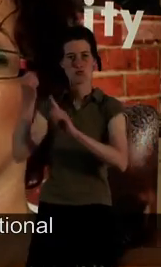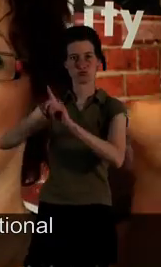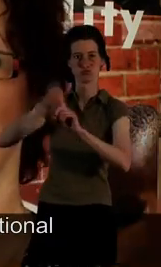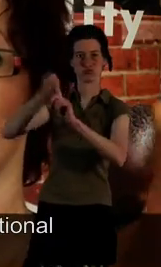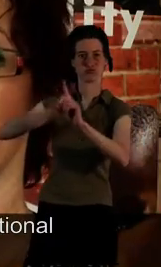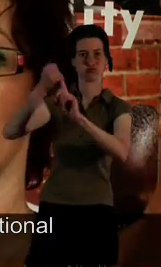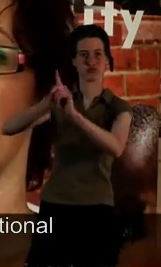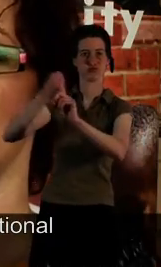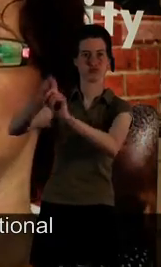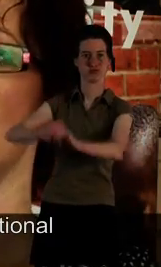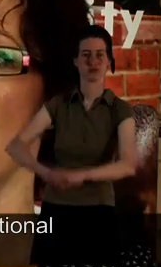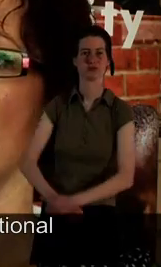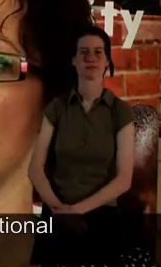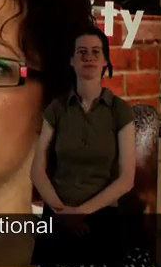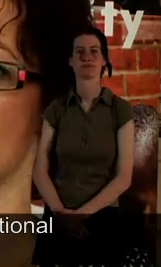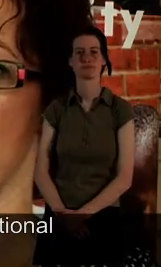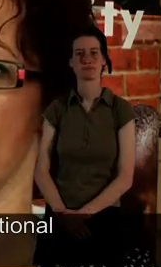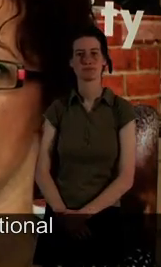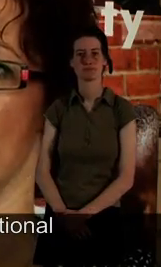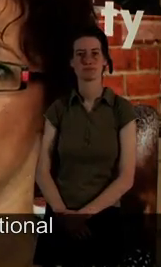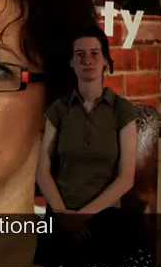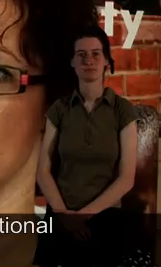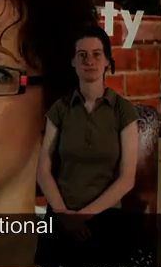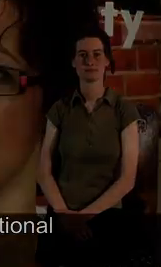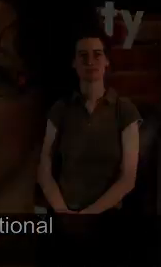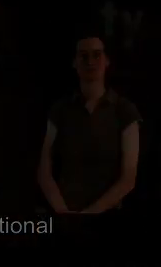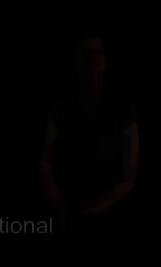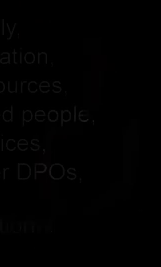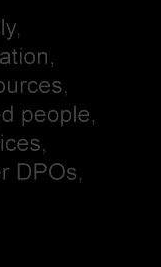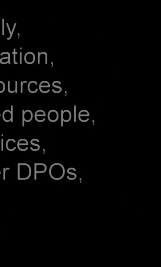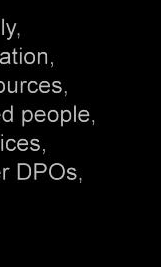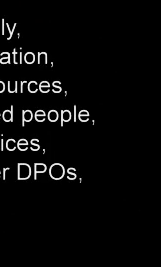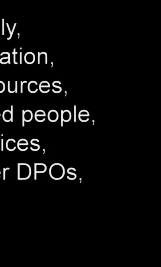level so that we can use that in our national campaigning work.